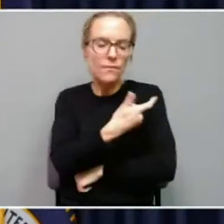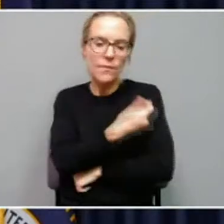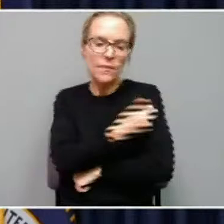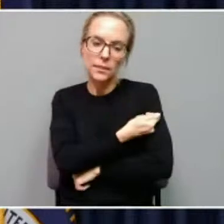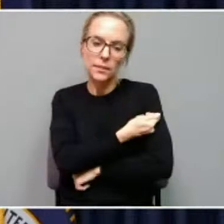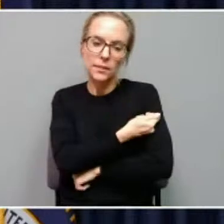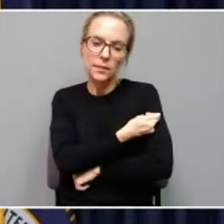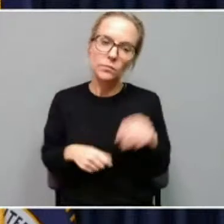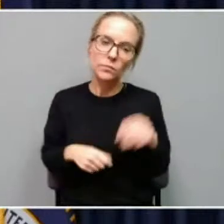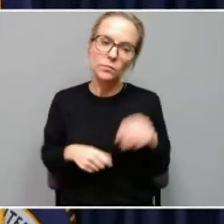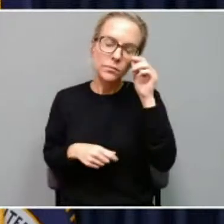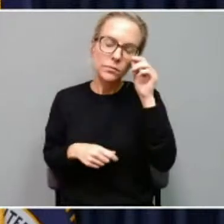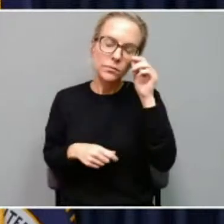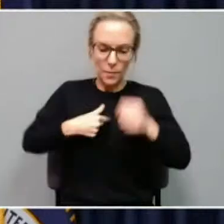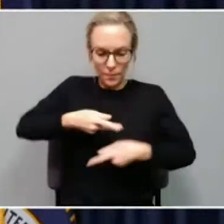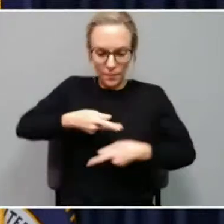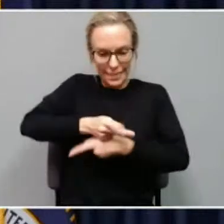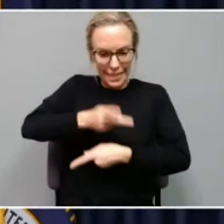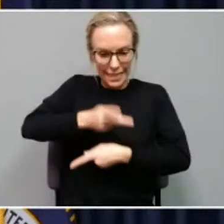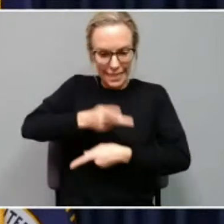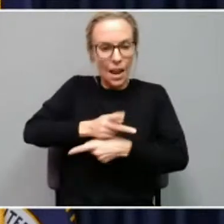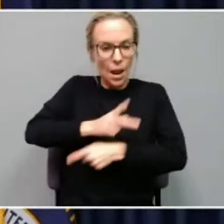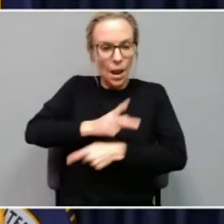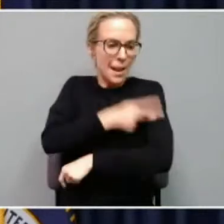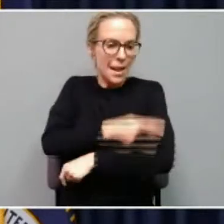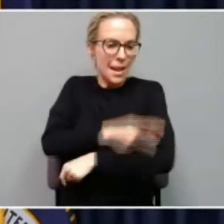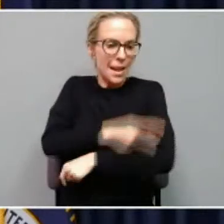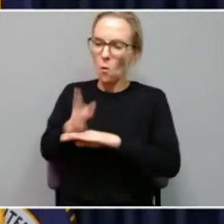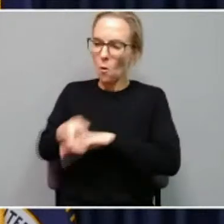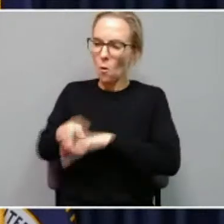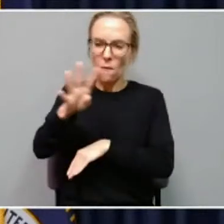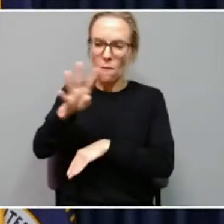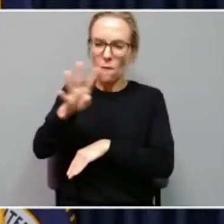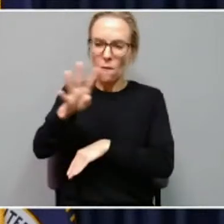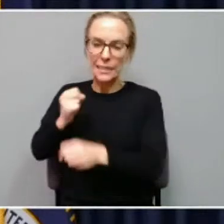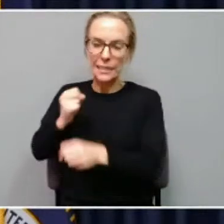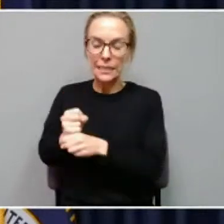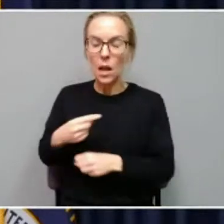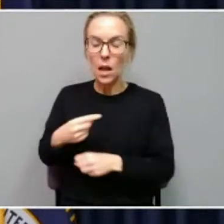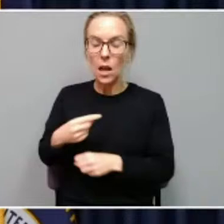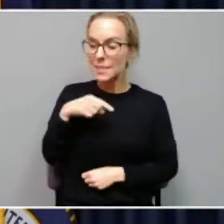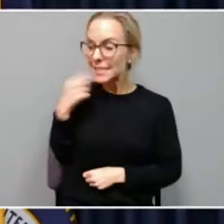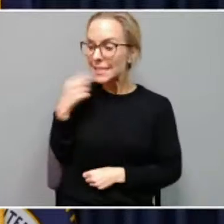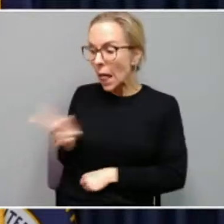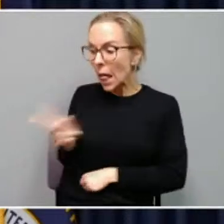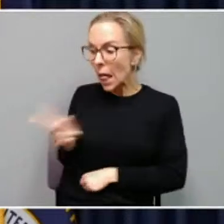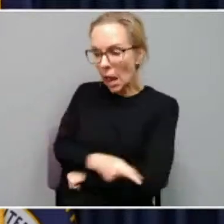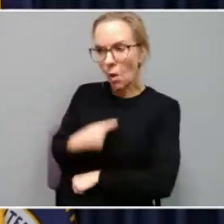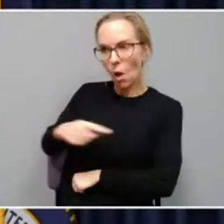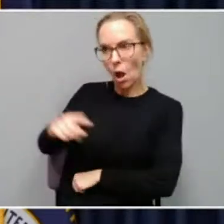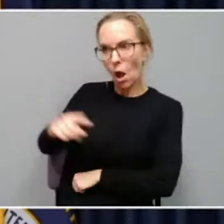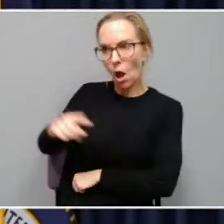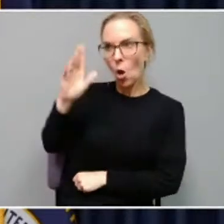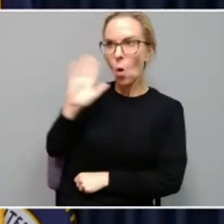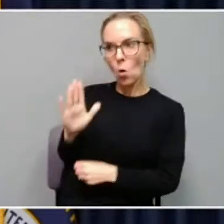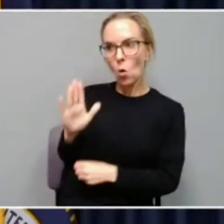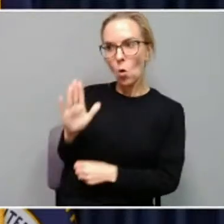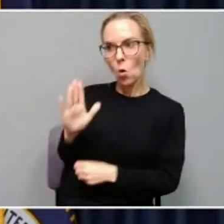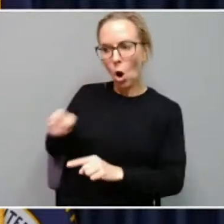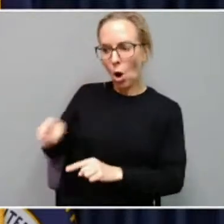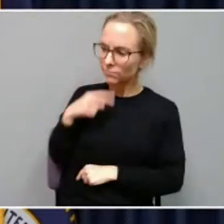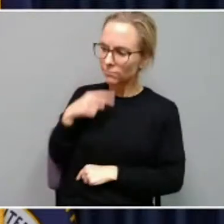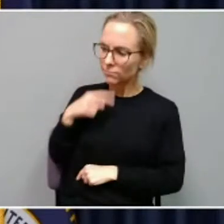I've been taking care of patients for 40-something years, and I've never once told a patient to do something that I thought would hurt them.